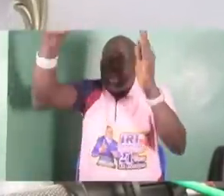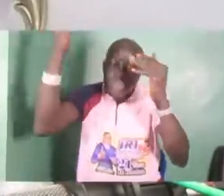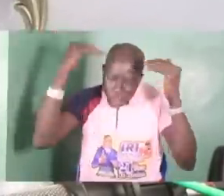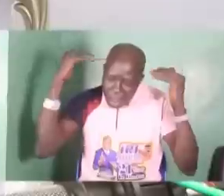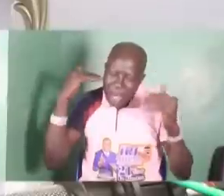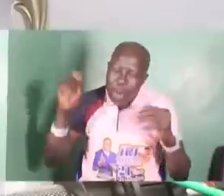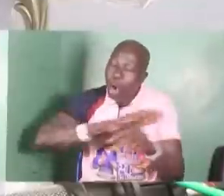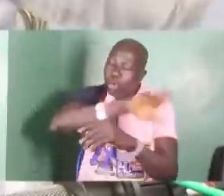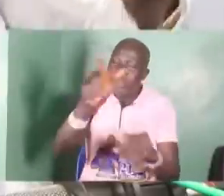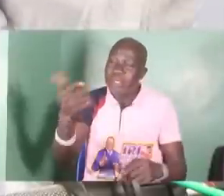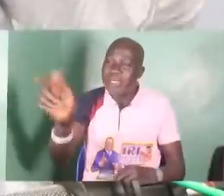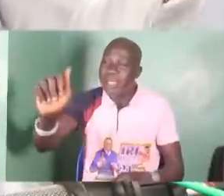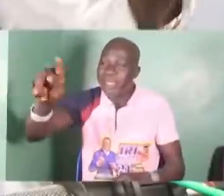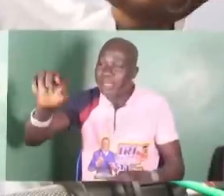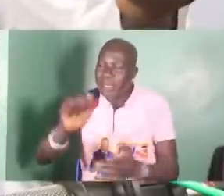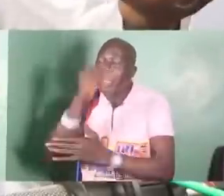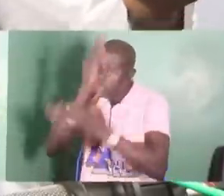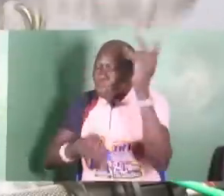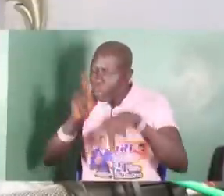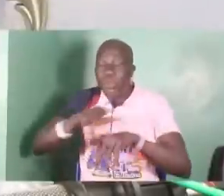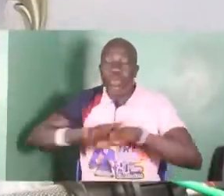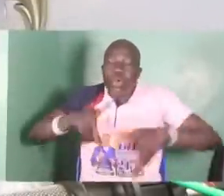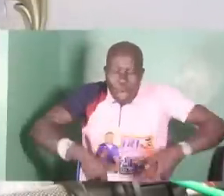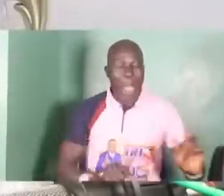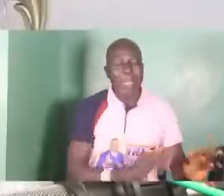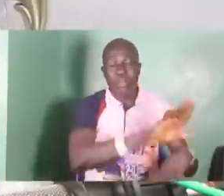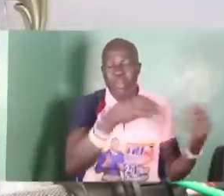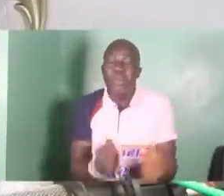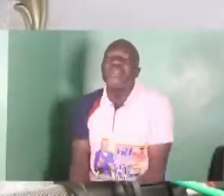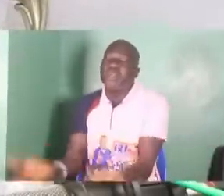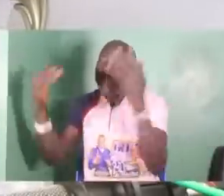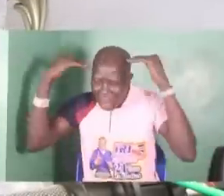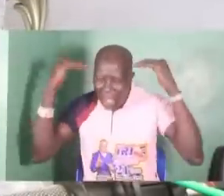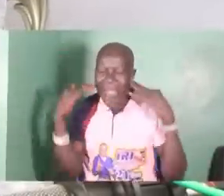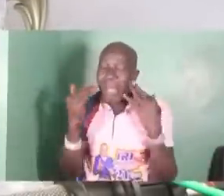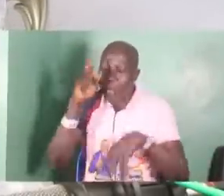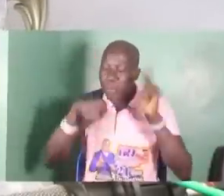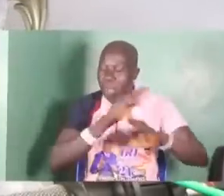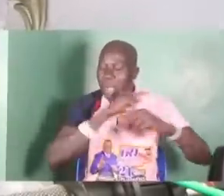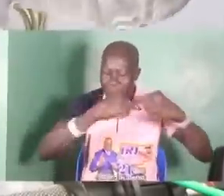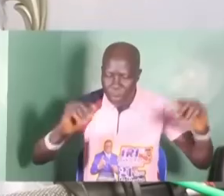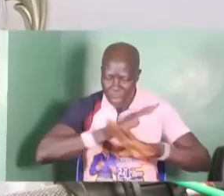God but raises the three, when he comes to the church, I say something powerful. And God